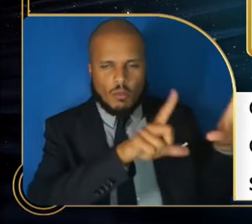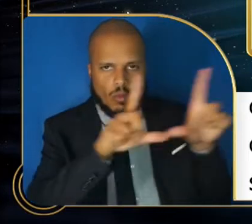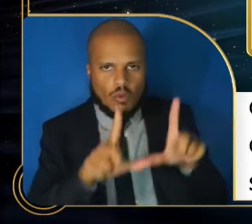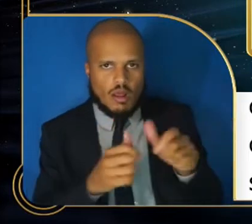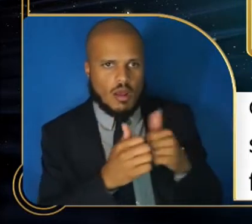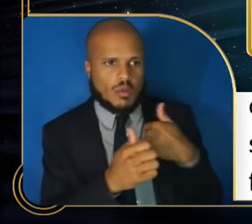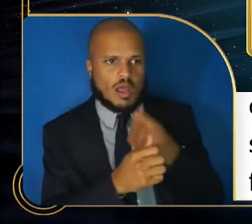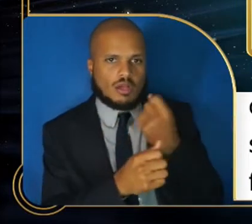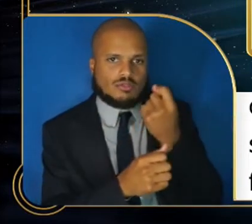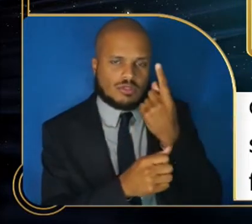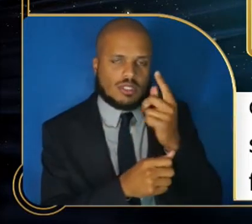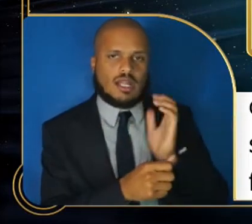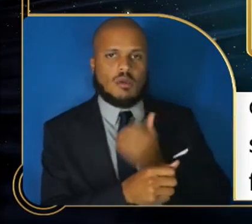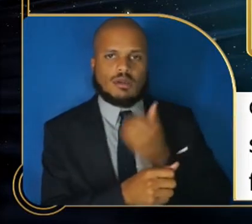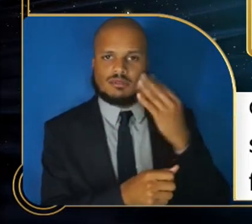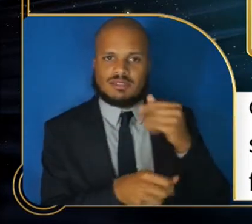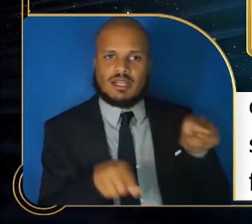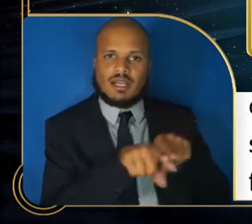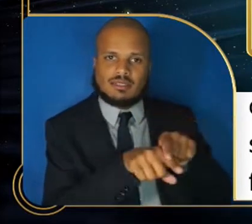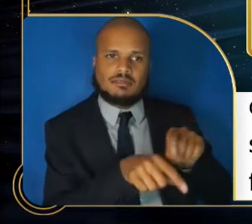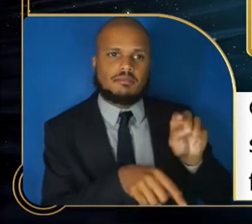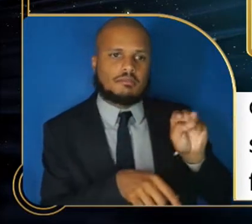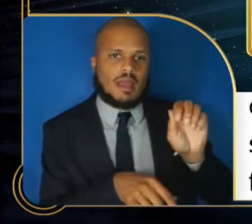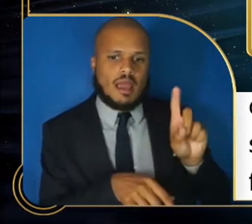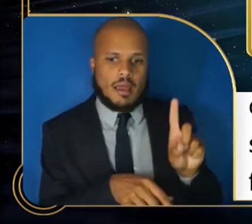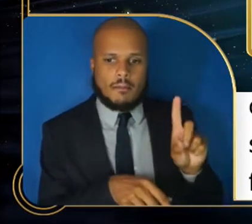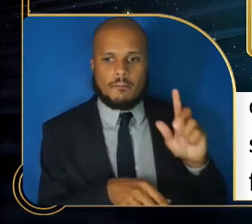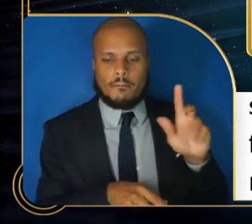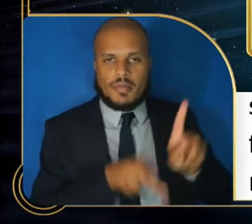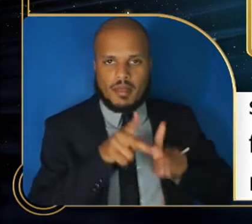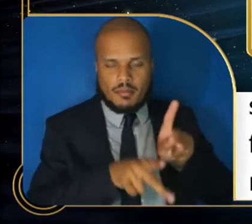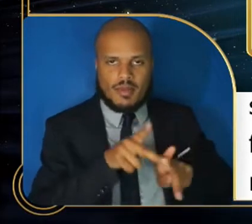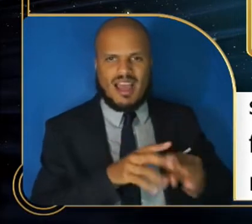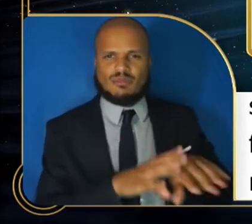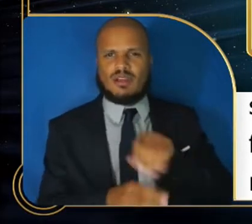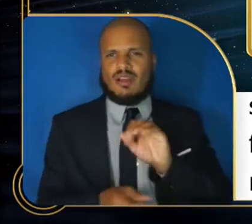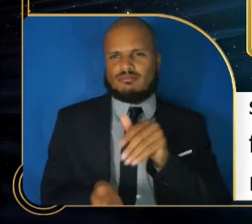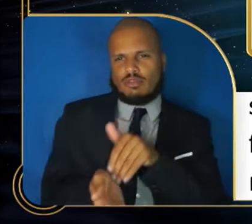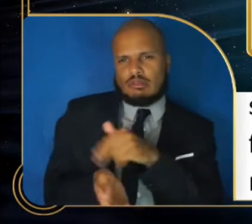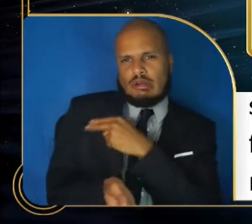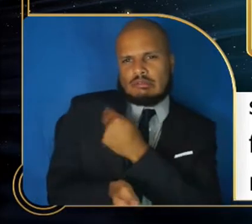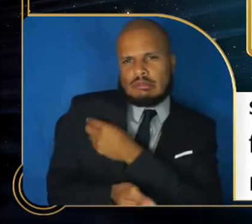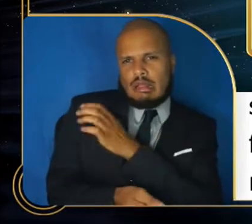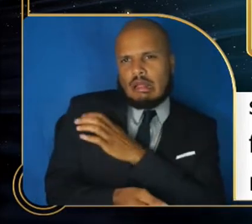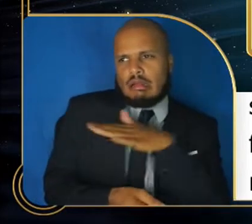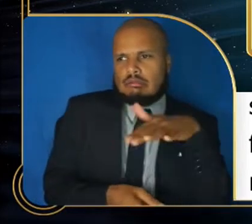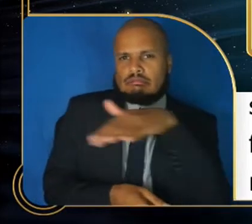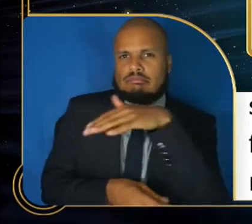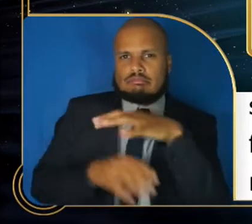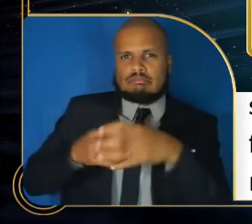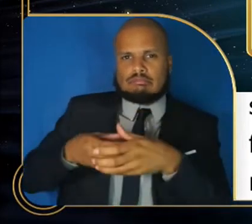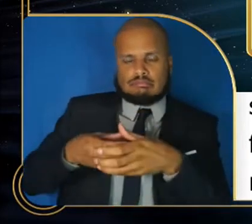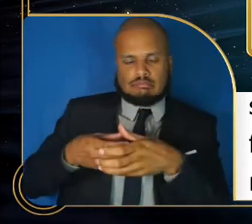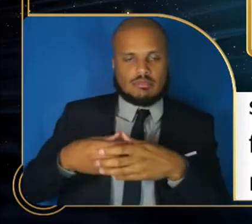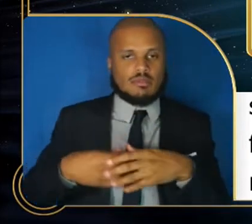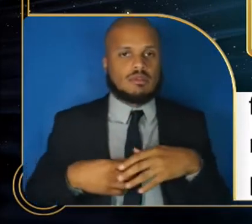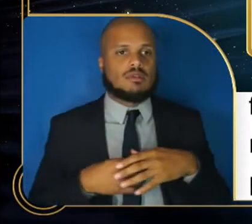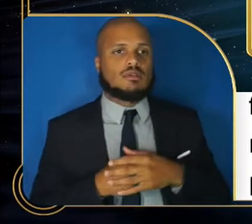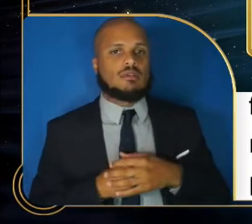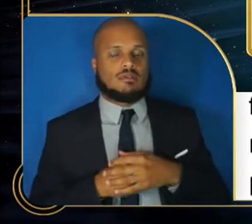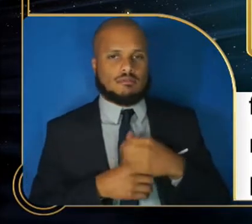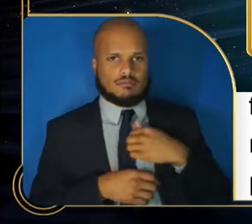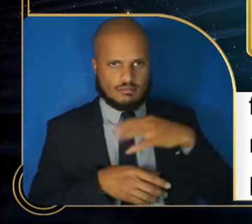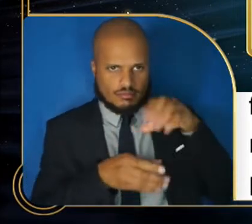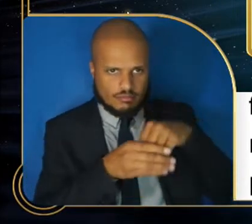mad people outside of medicalized and pathologized lenses. Engaging in work that is grounded in visions